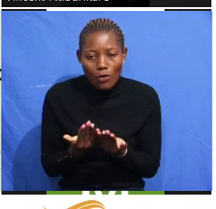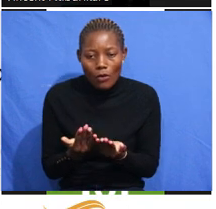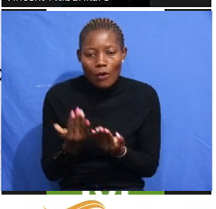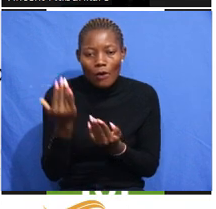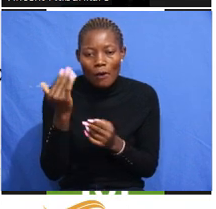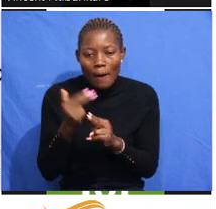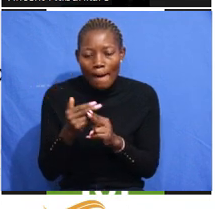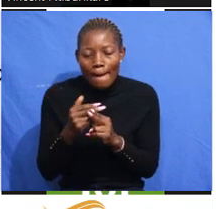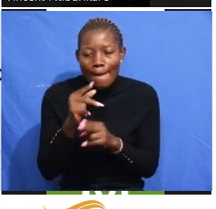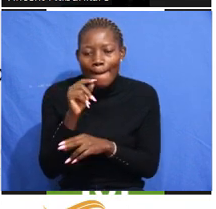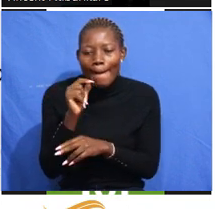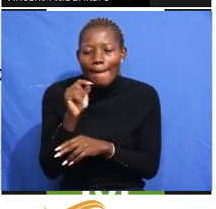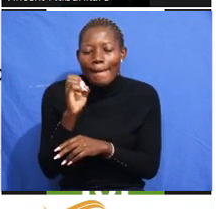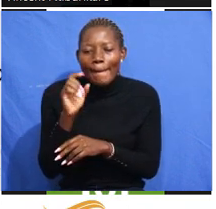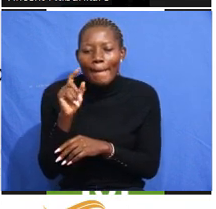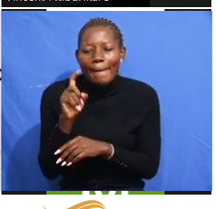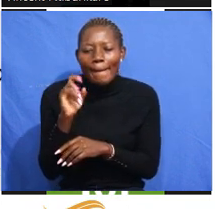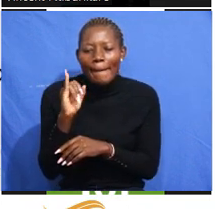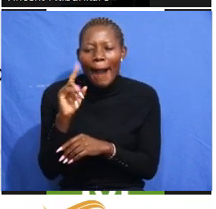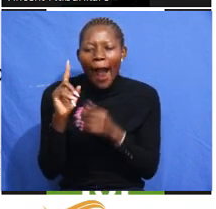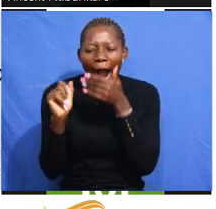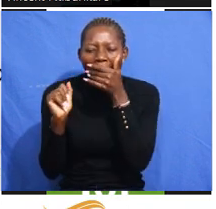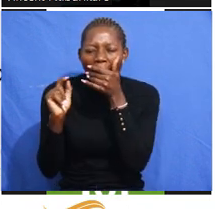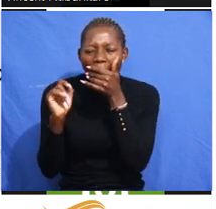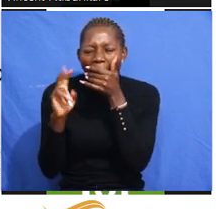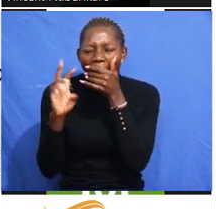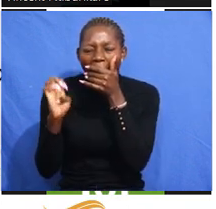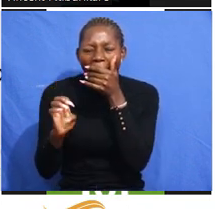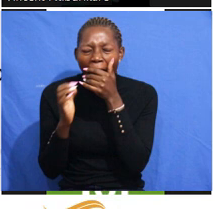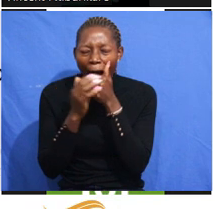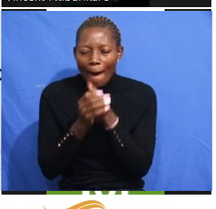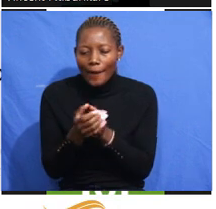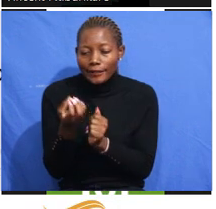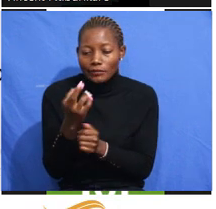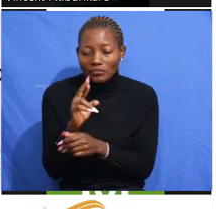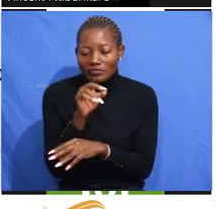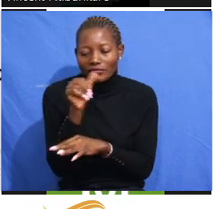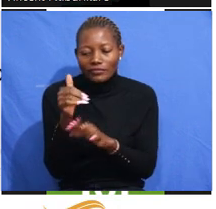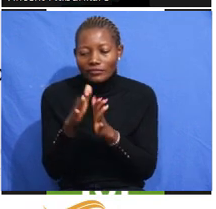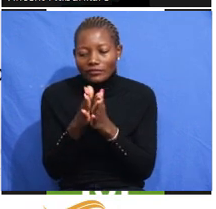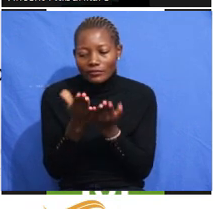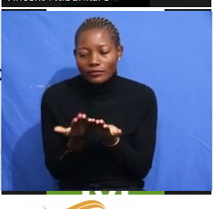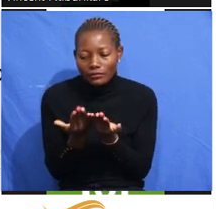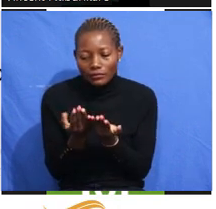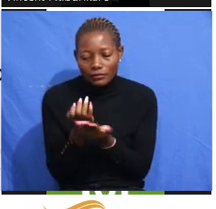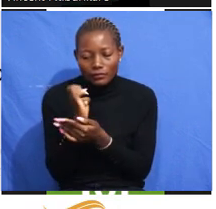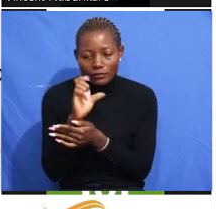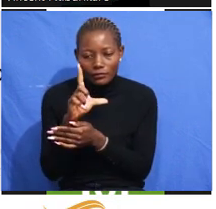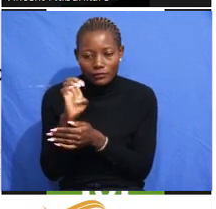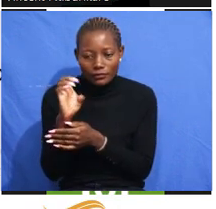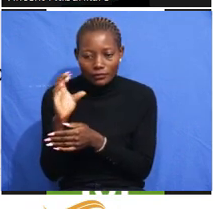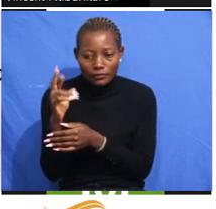oxidative phosphorylation, or you will find some books referring to it as the electron transport